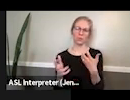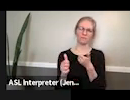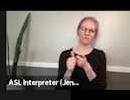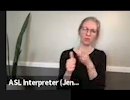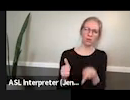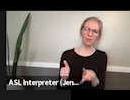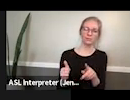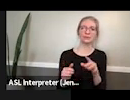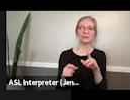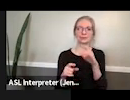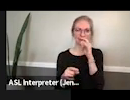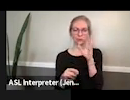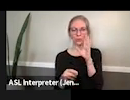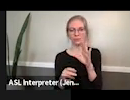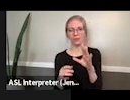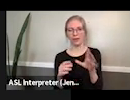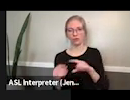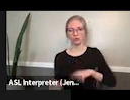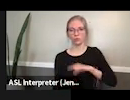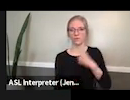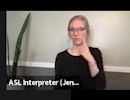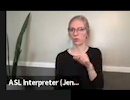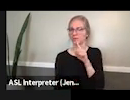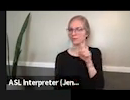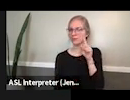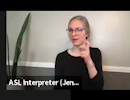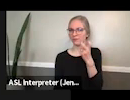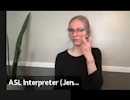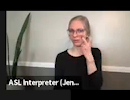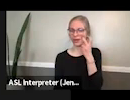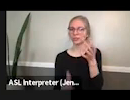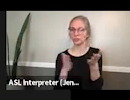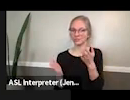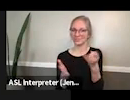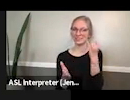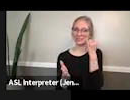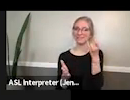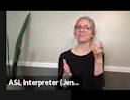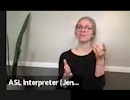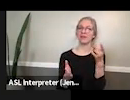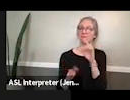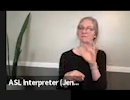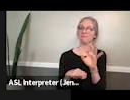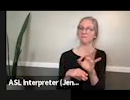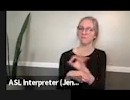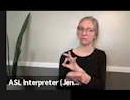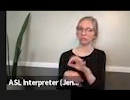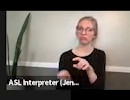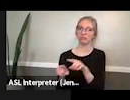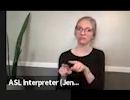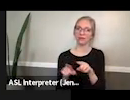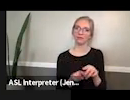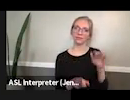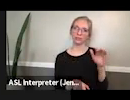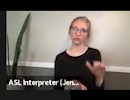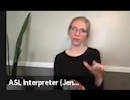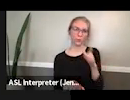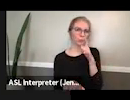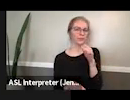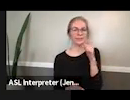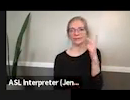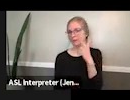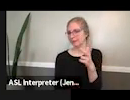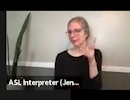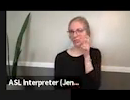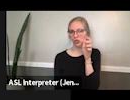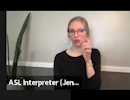project services if they function as a child who doesn't see and doesn't hear in typical